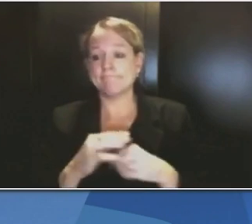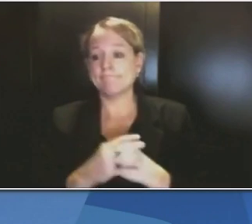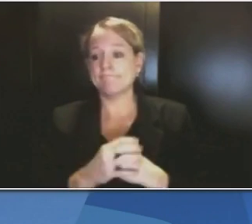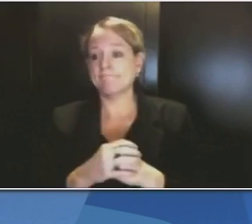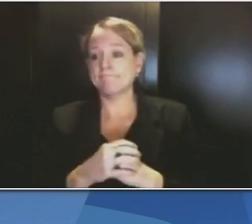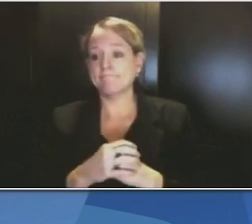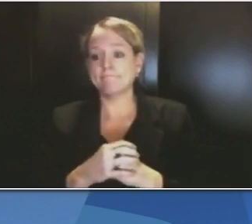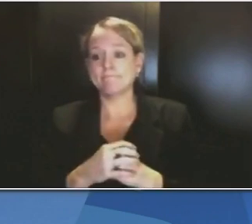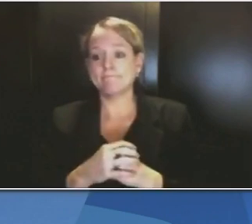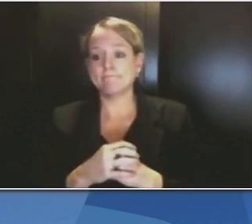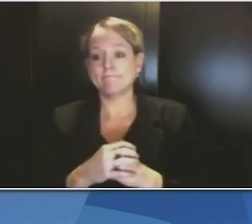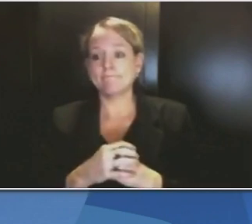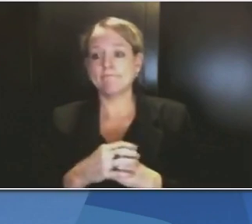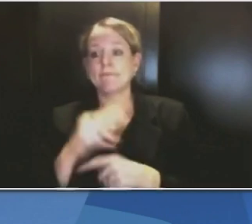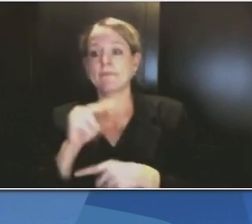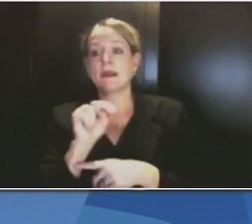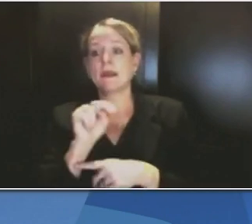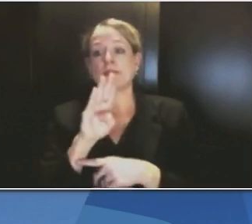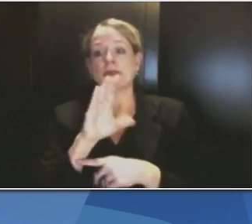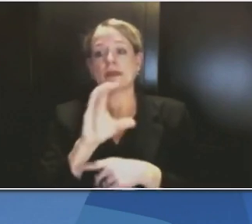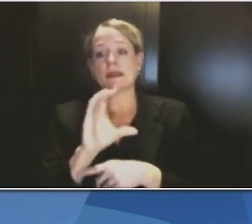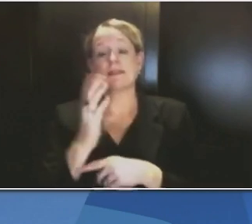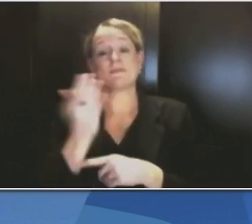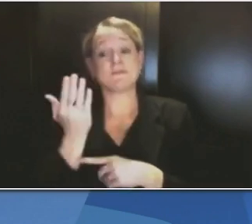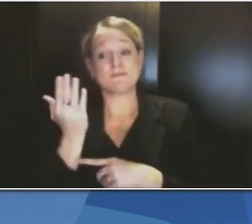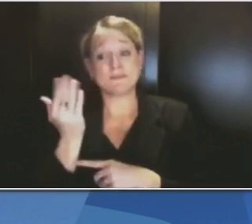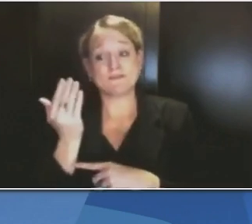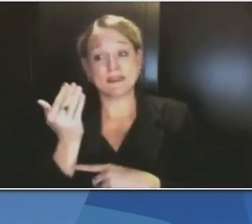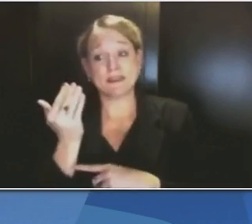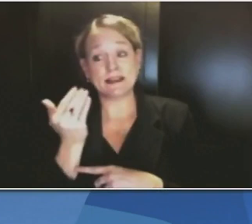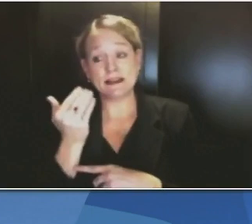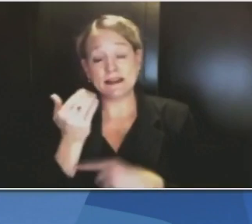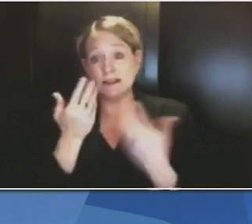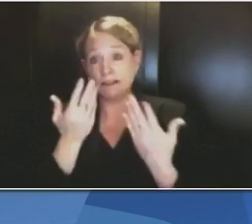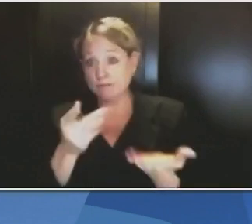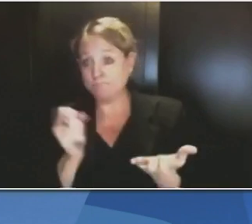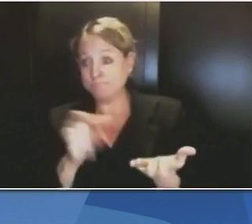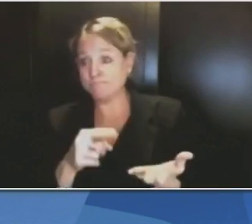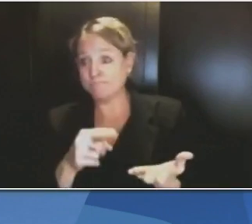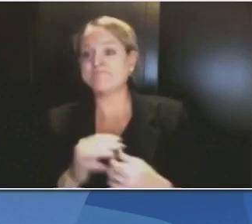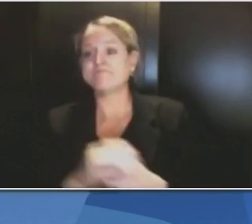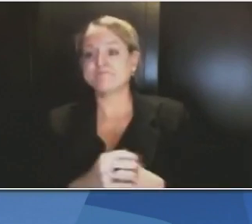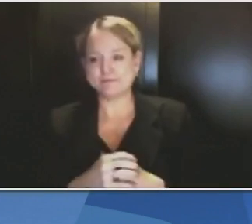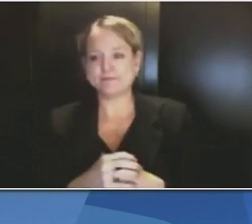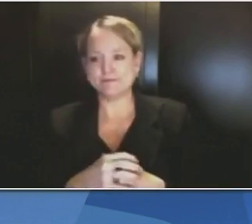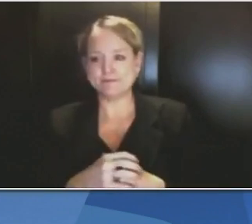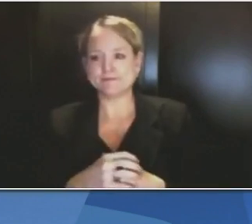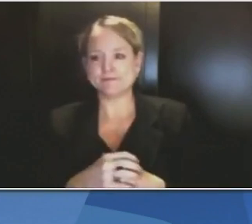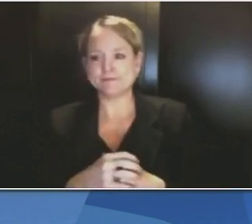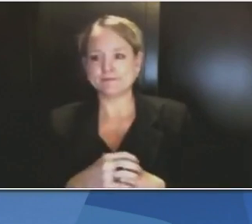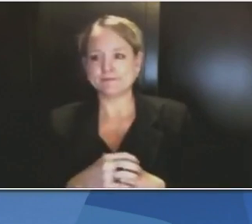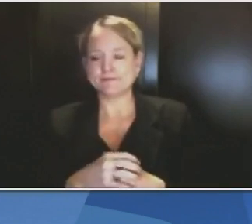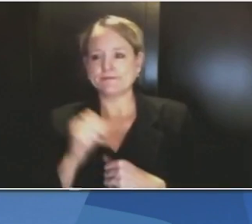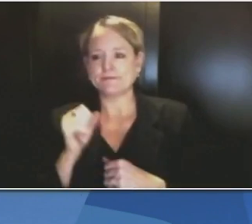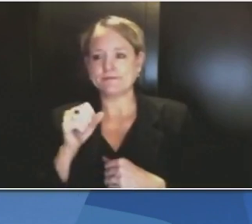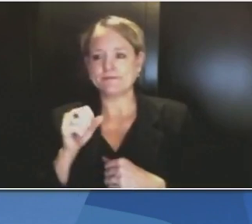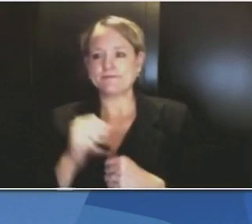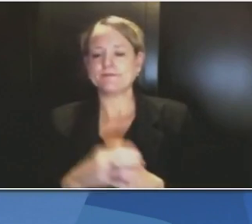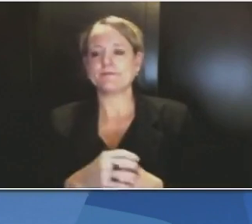okay? Yes. Yeah. Thanks for taking my call. So question about kind